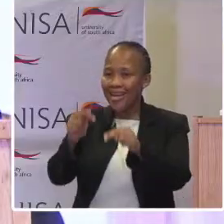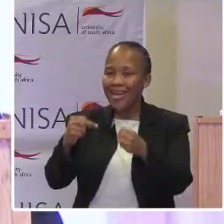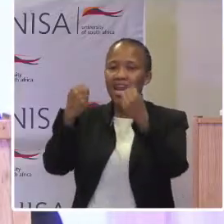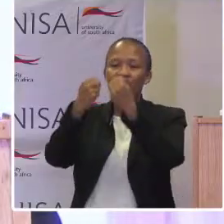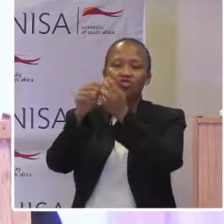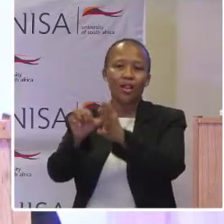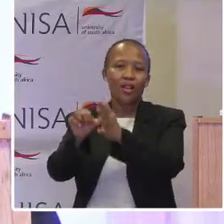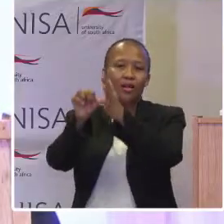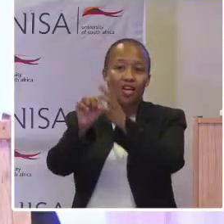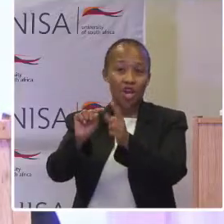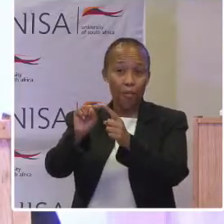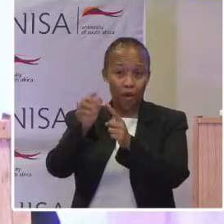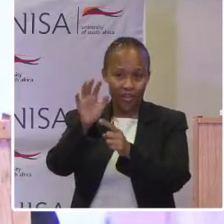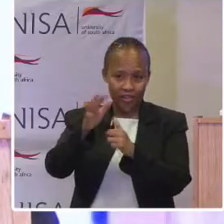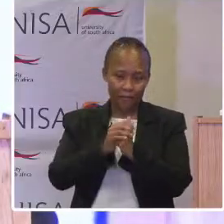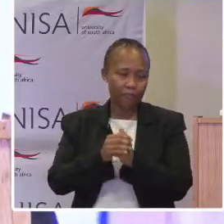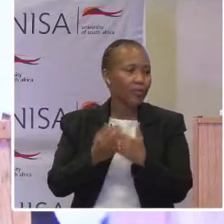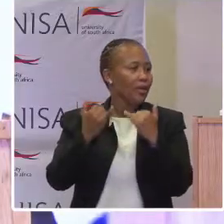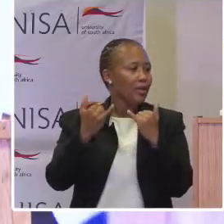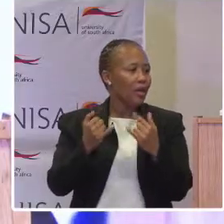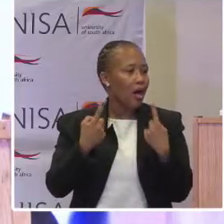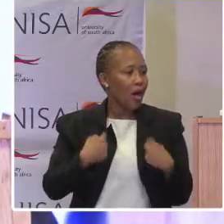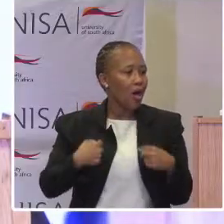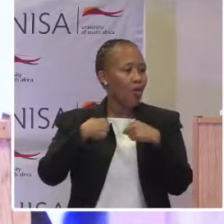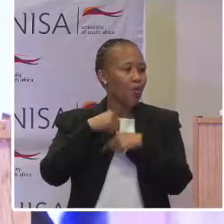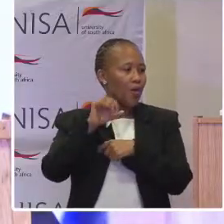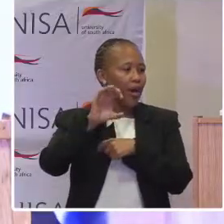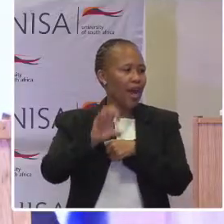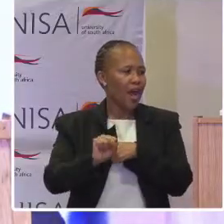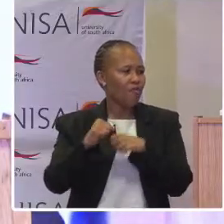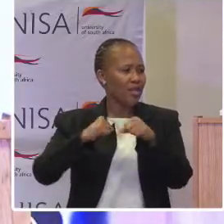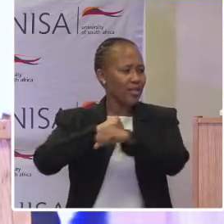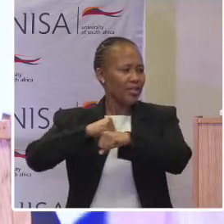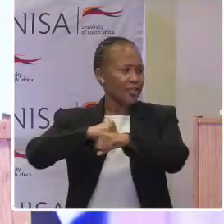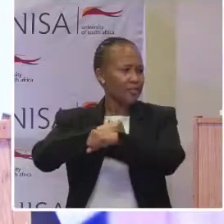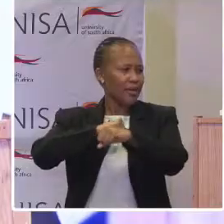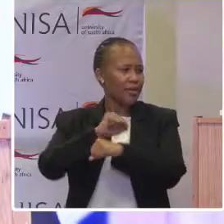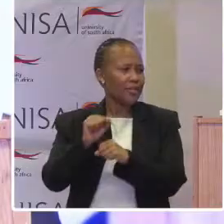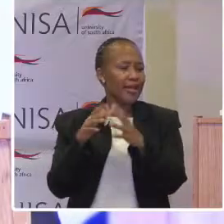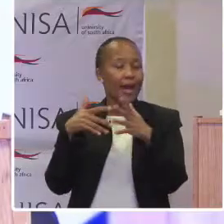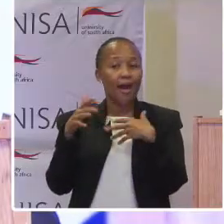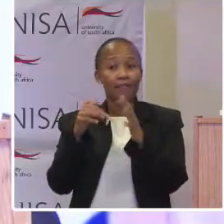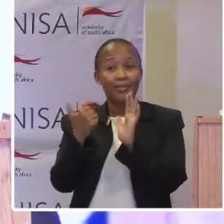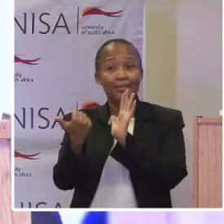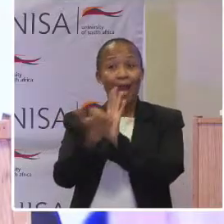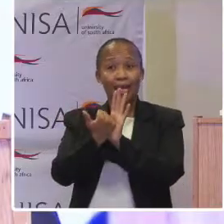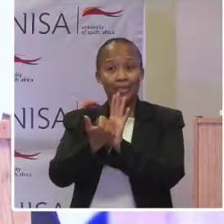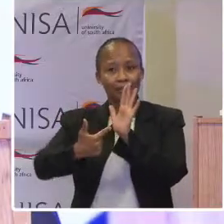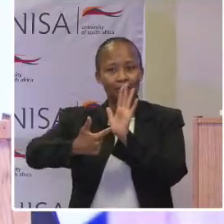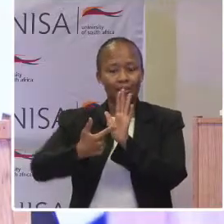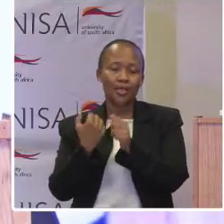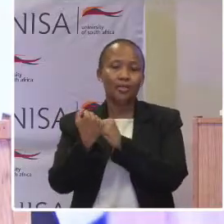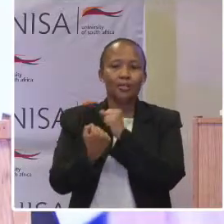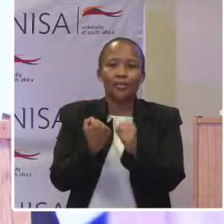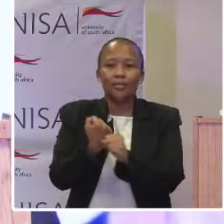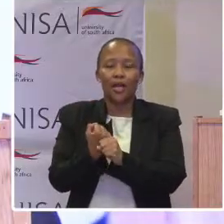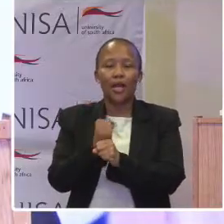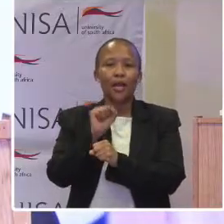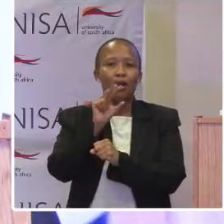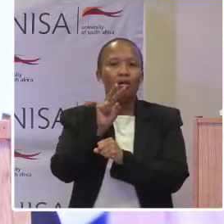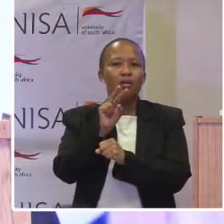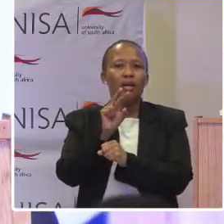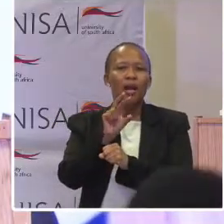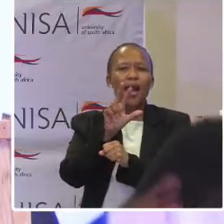Space Affairs Act. South Africa Primary Statute is the Space Affairs Act 84 of 1993,